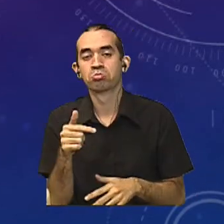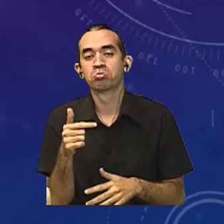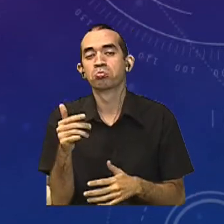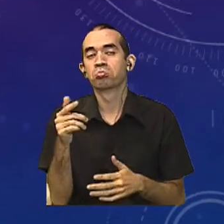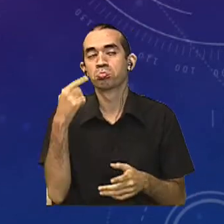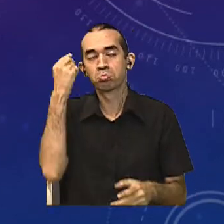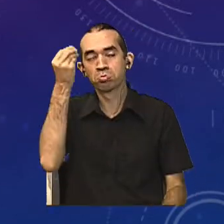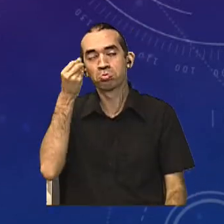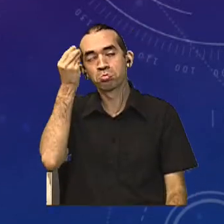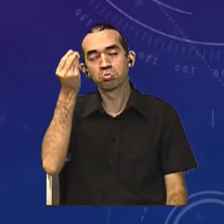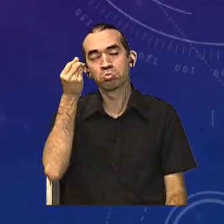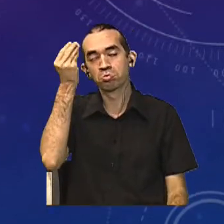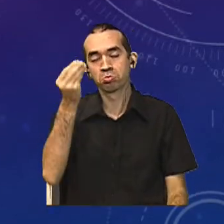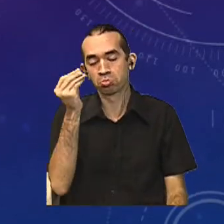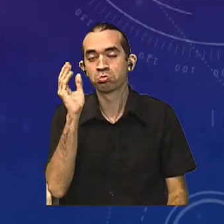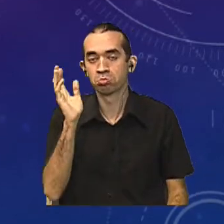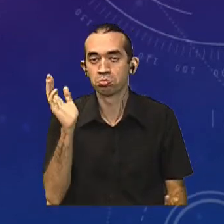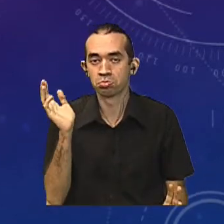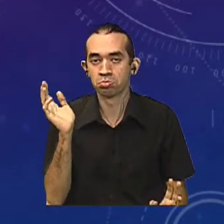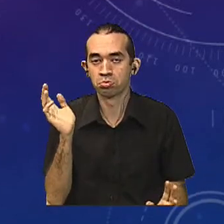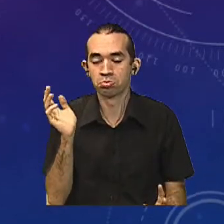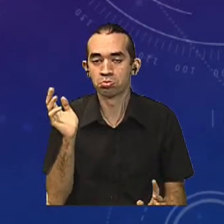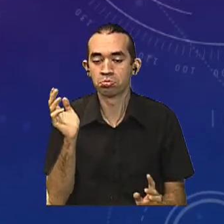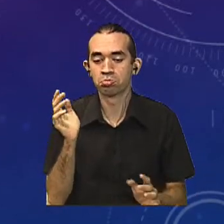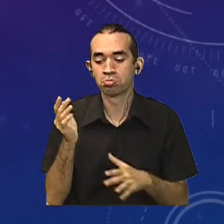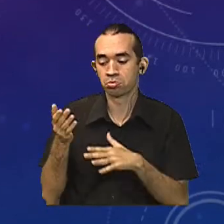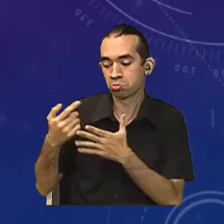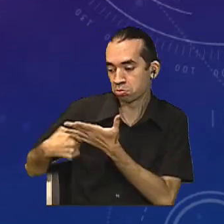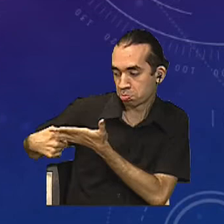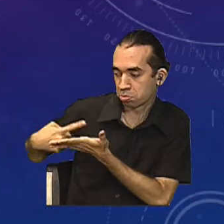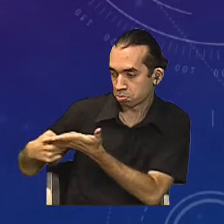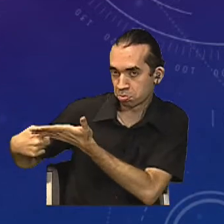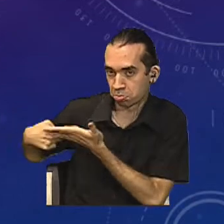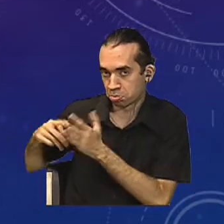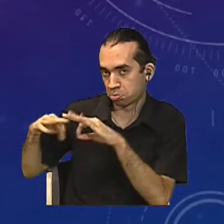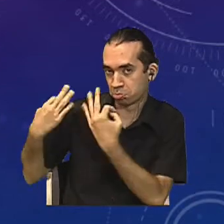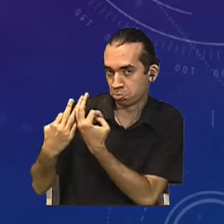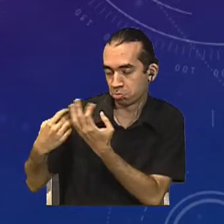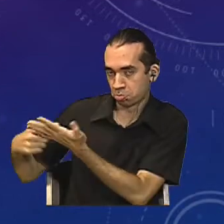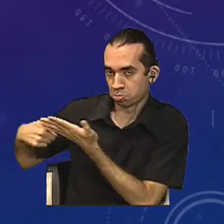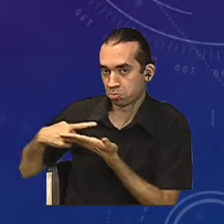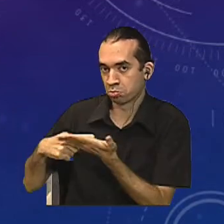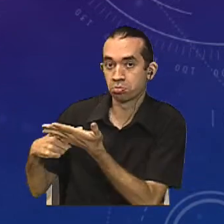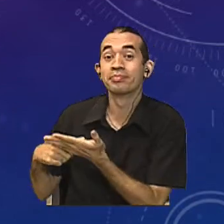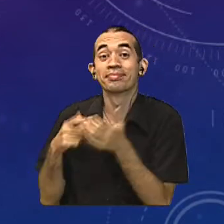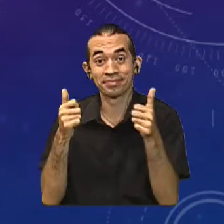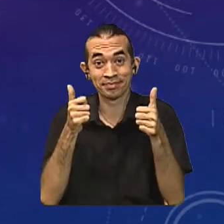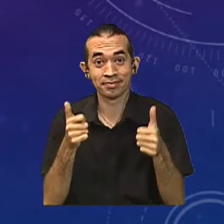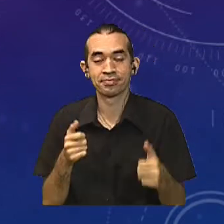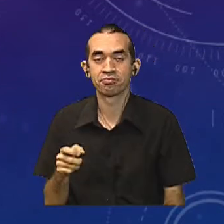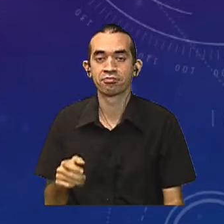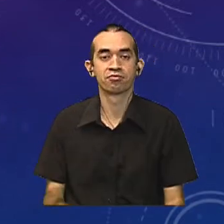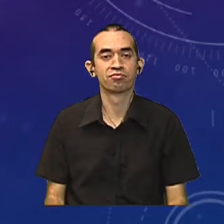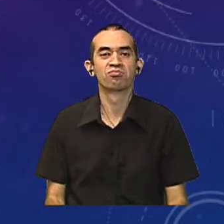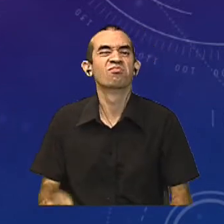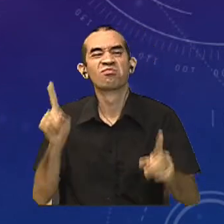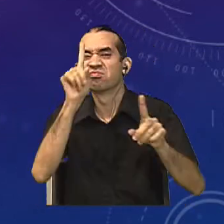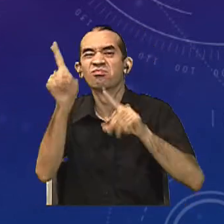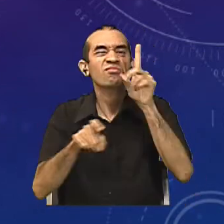some time to think about it and share your opinions with your family. Okay, let's see the